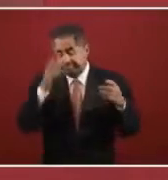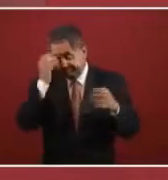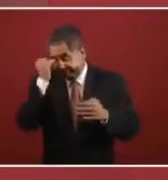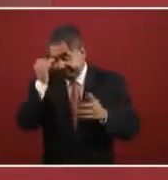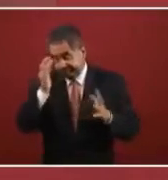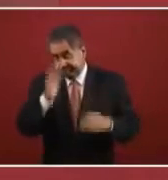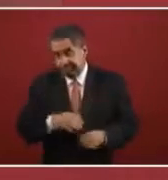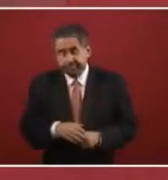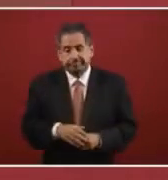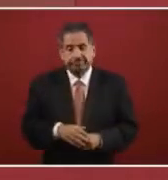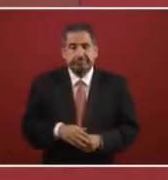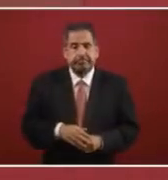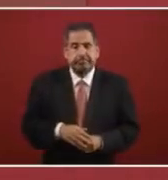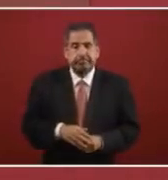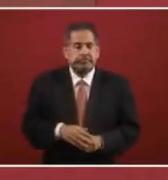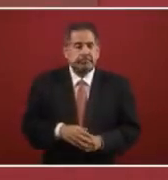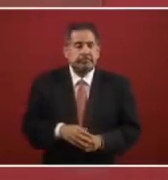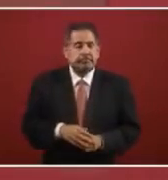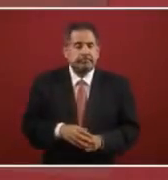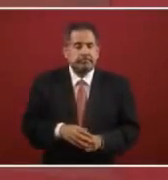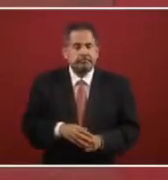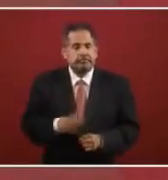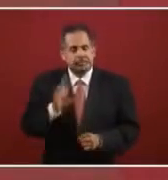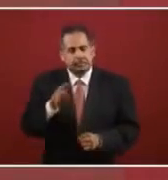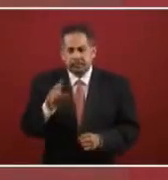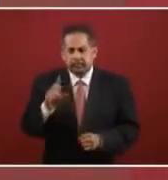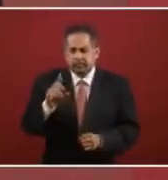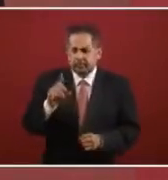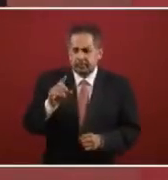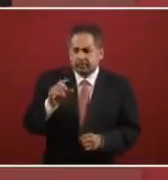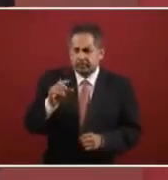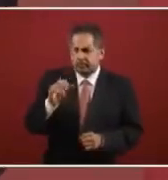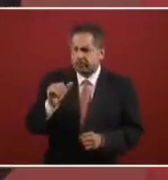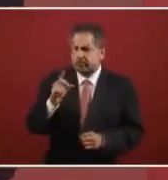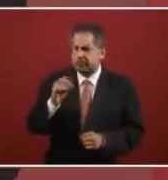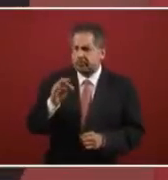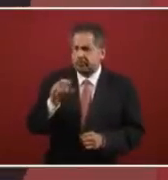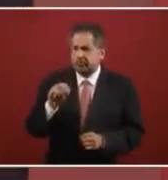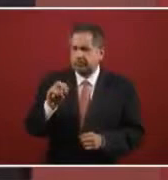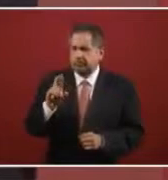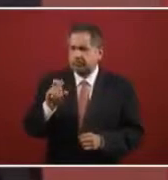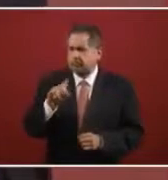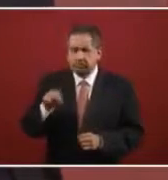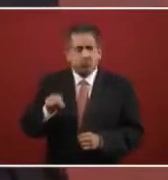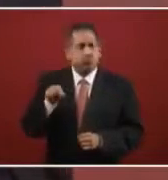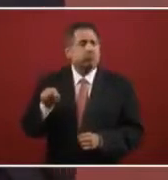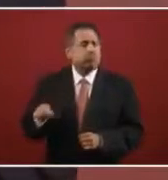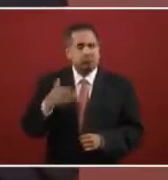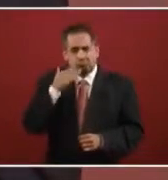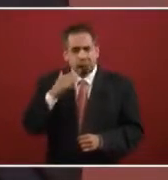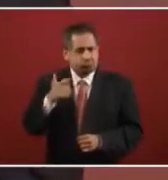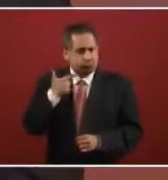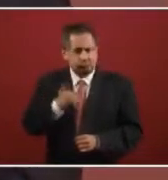imagínense. imagine, Pero don Adolfo, Don Adolfo, que